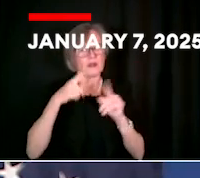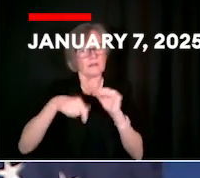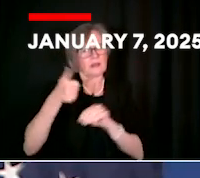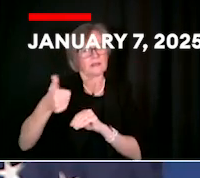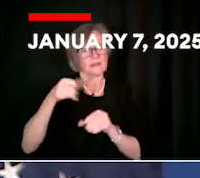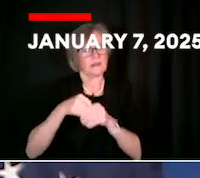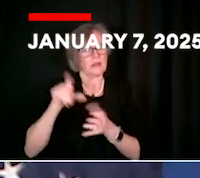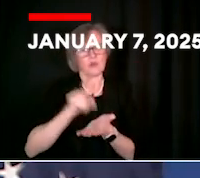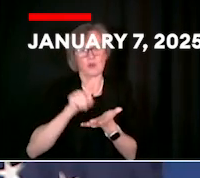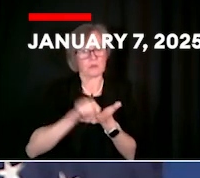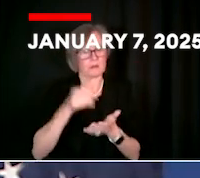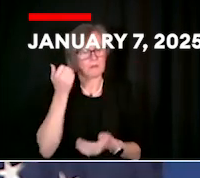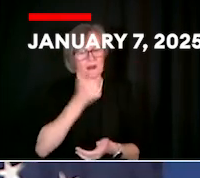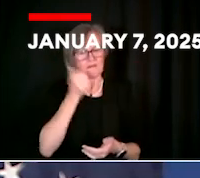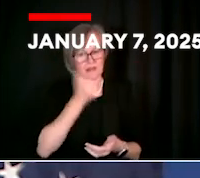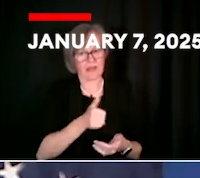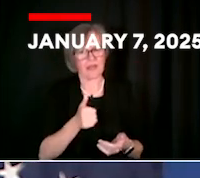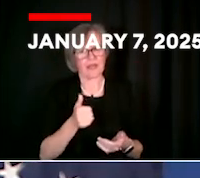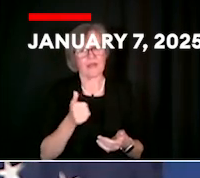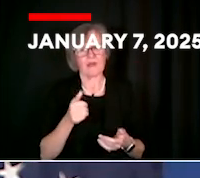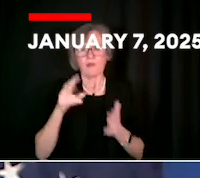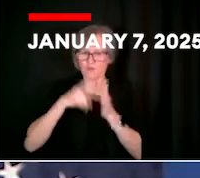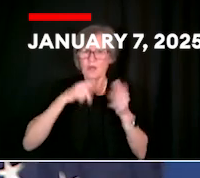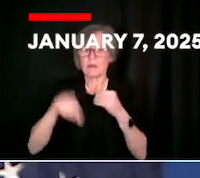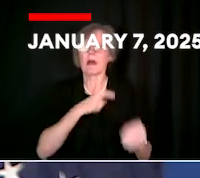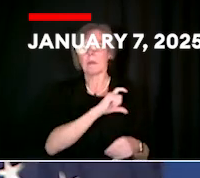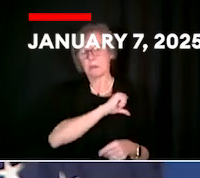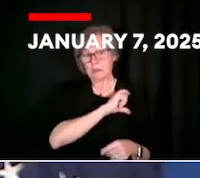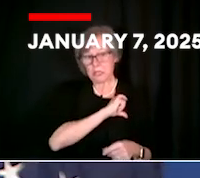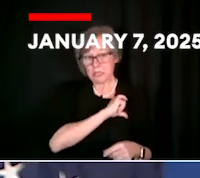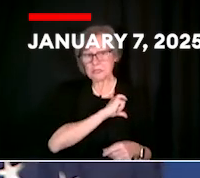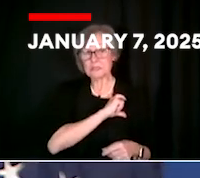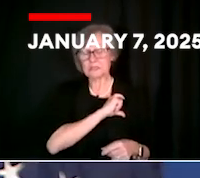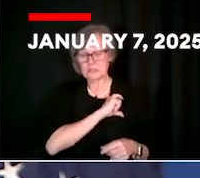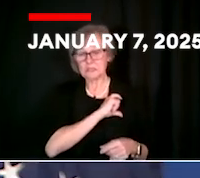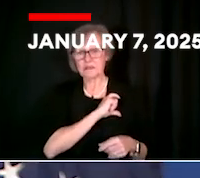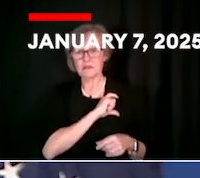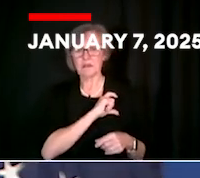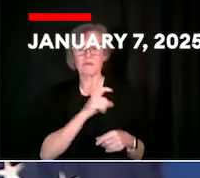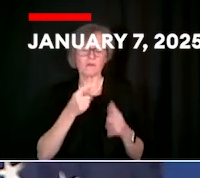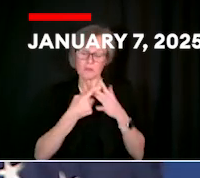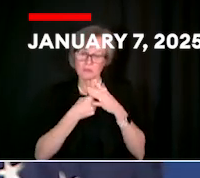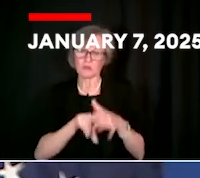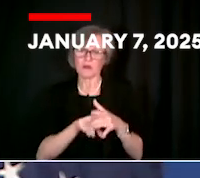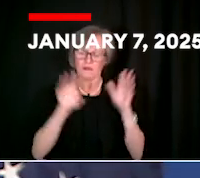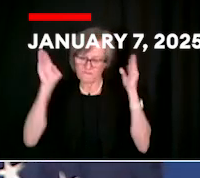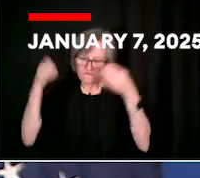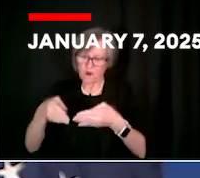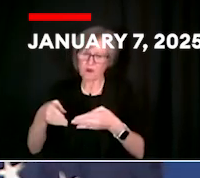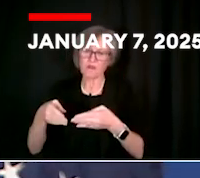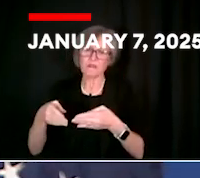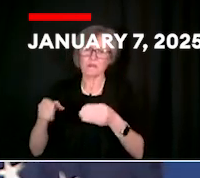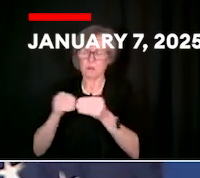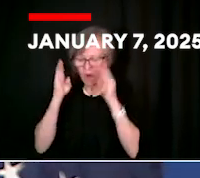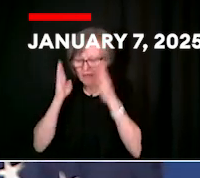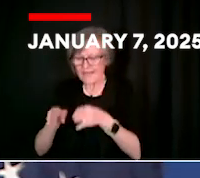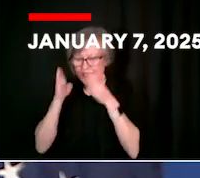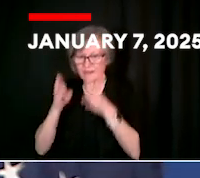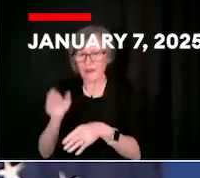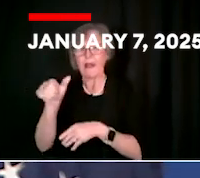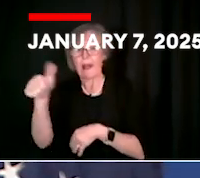day. We read about the police, and I think that if we start focusing more attention on the